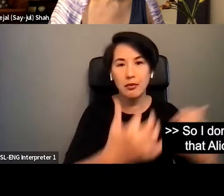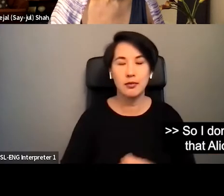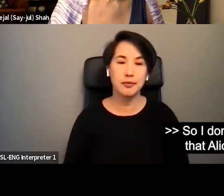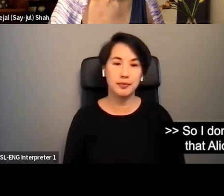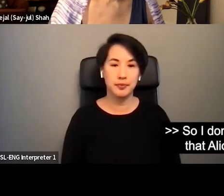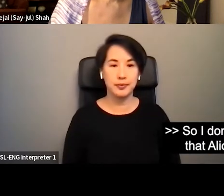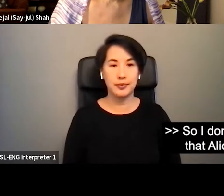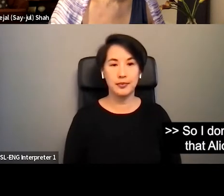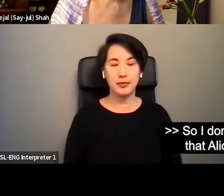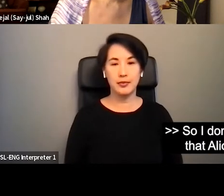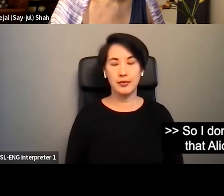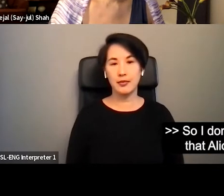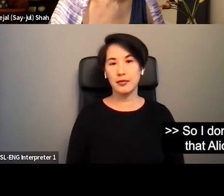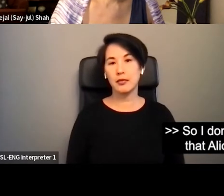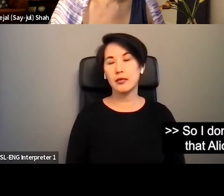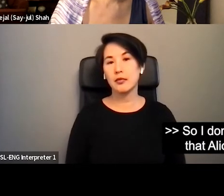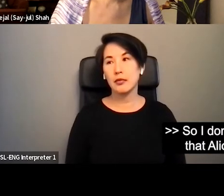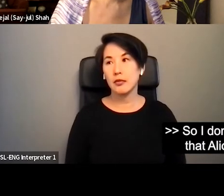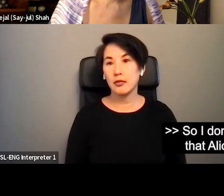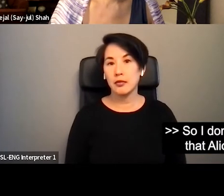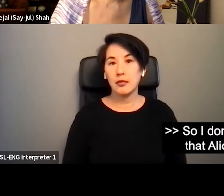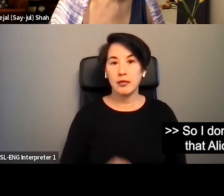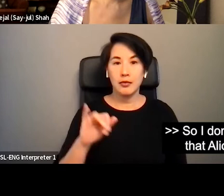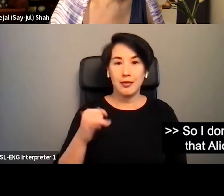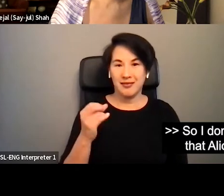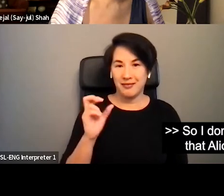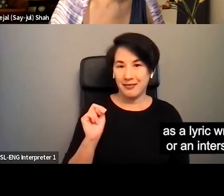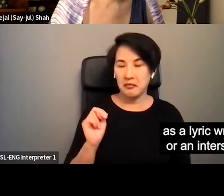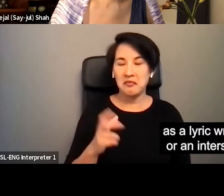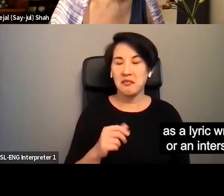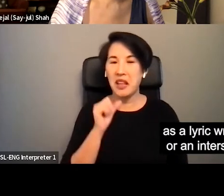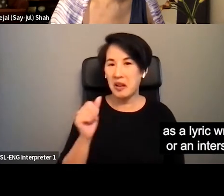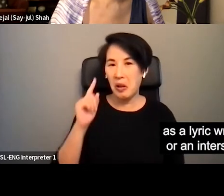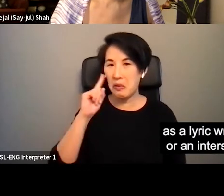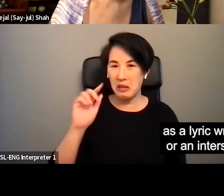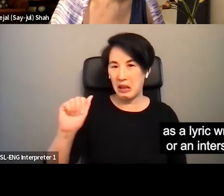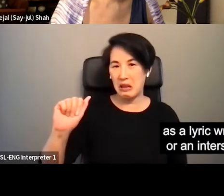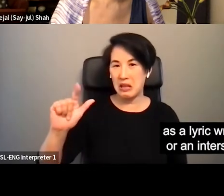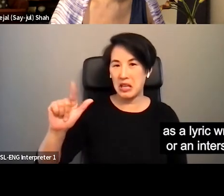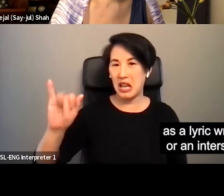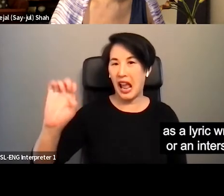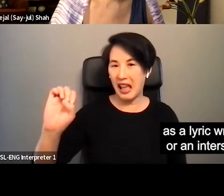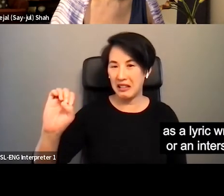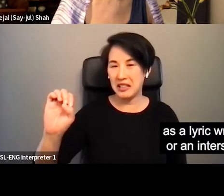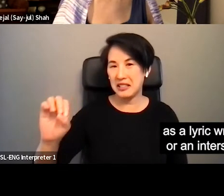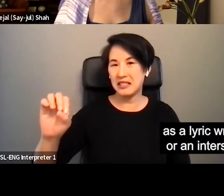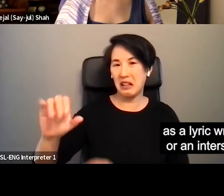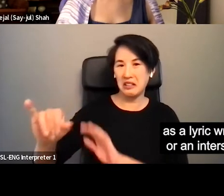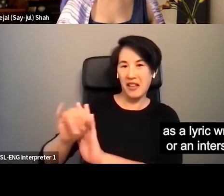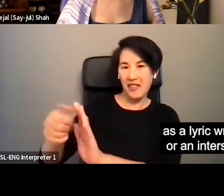So I don't think that Alice identifies as a lyric writer necessarily,